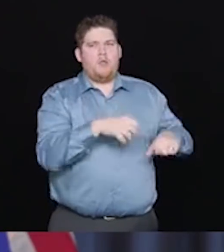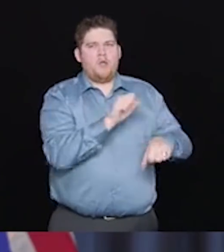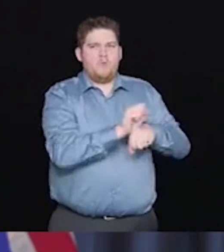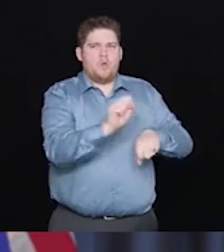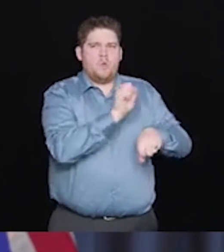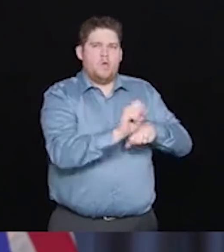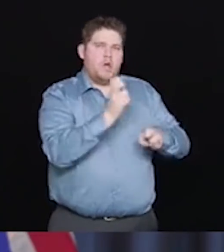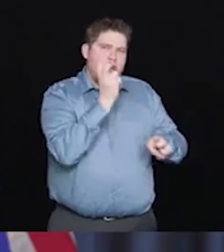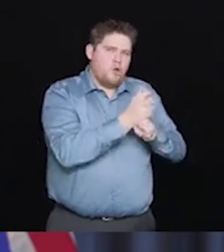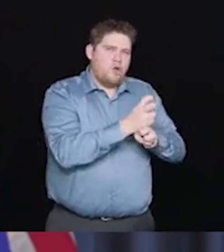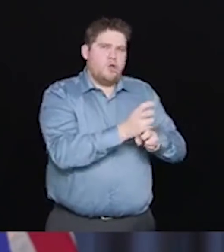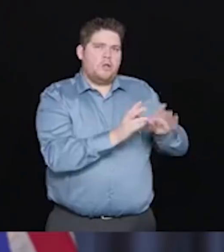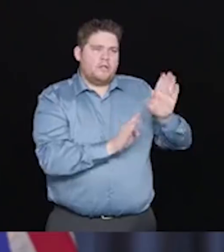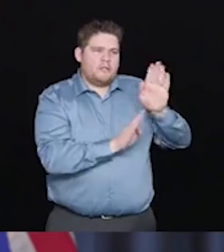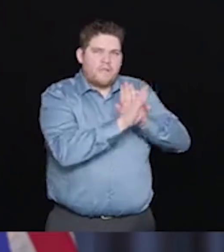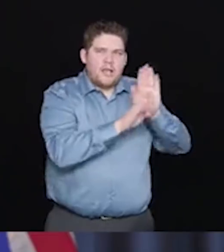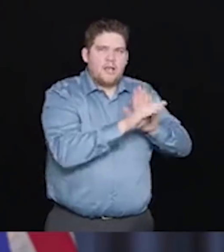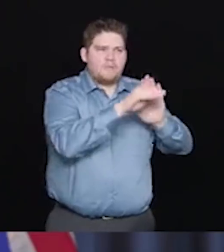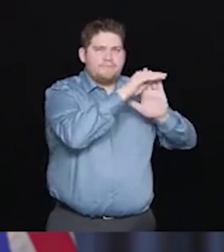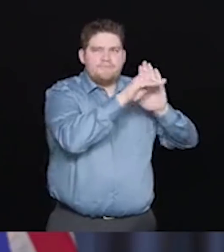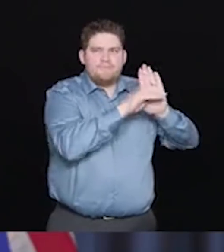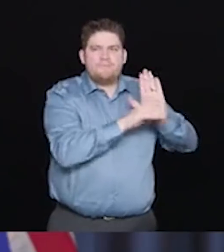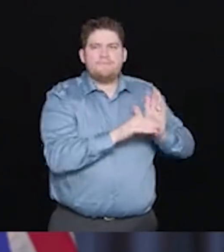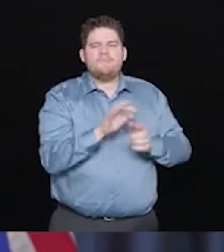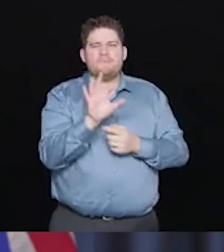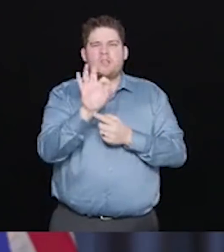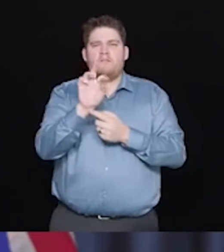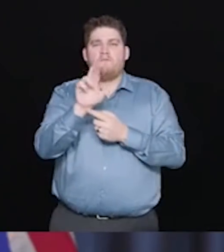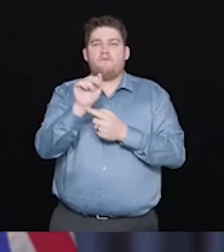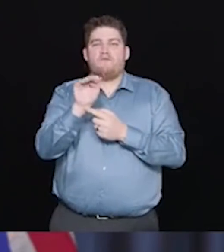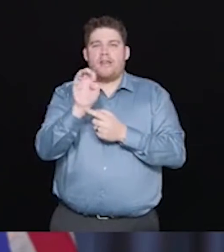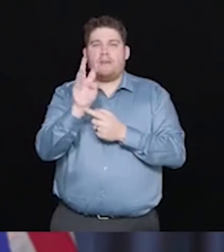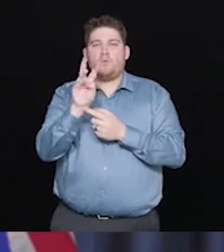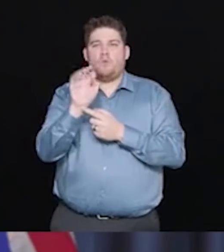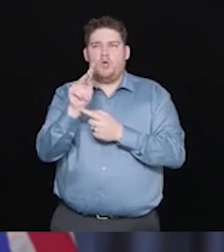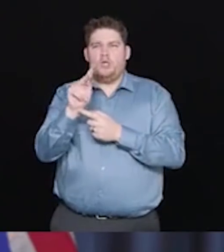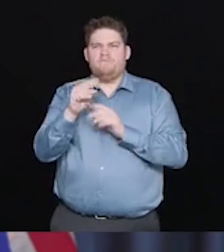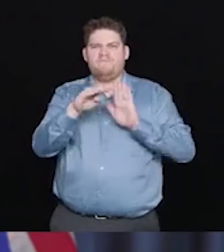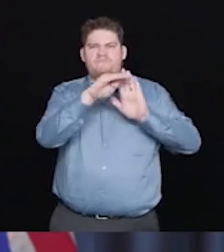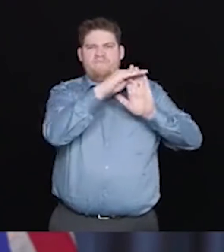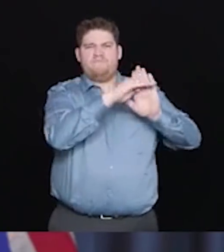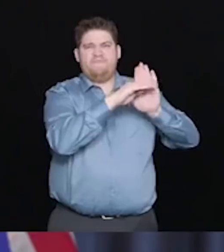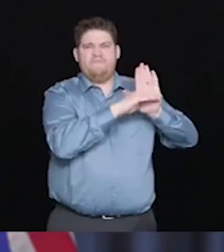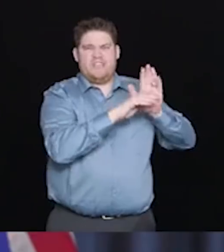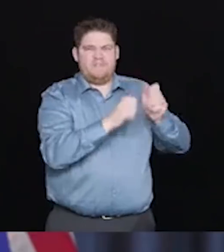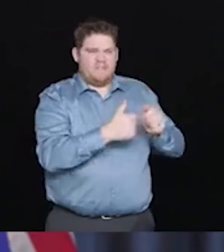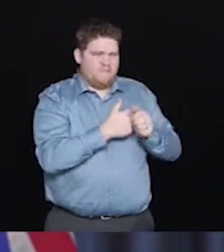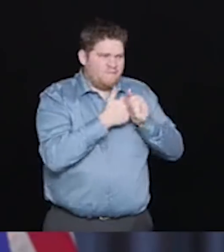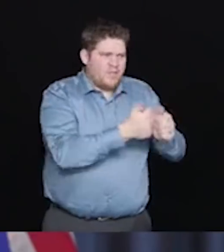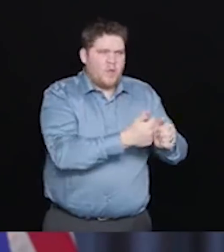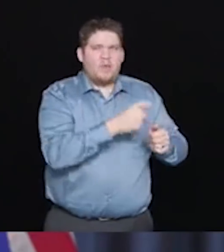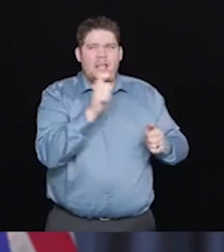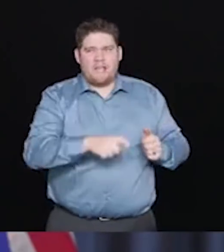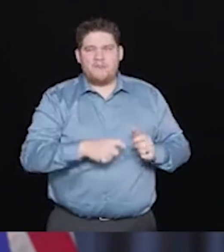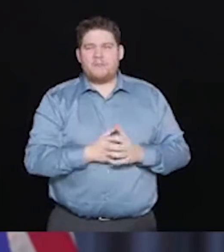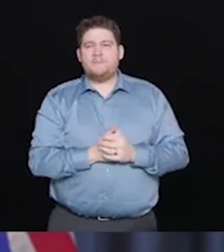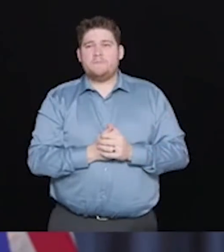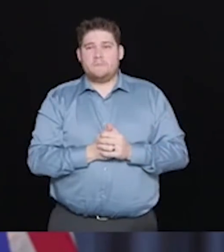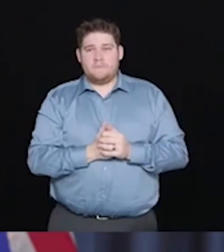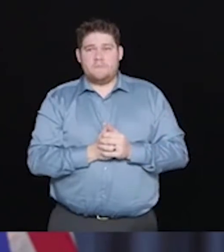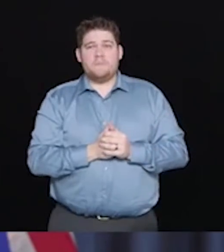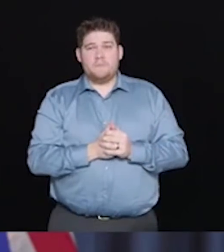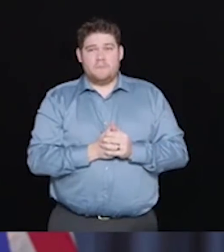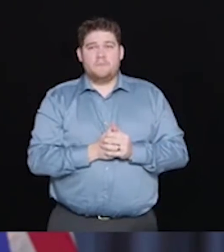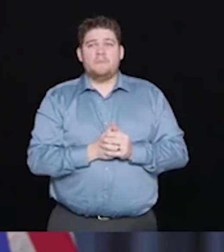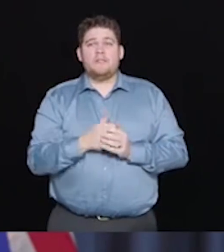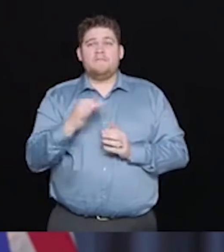adapting the framework for COVID-19, and then addressing some very specific questions. One of those is around personal protective equipment,